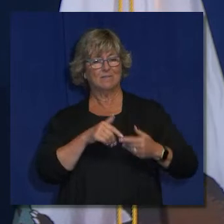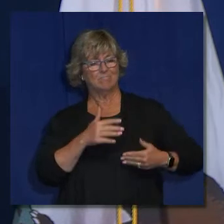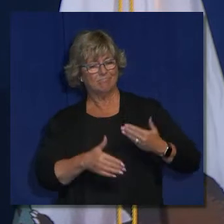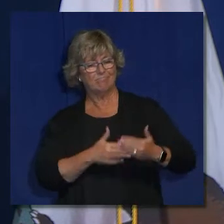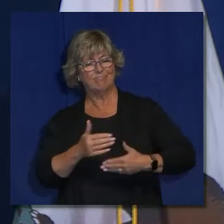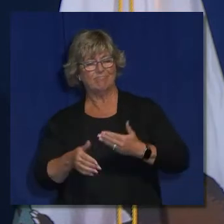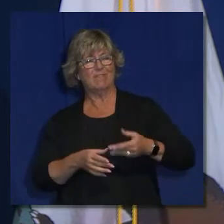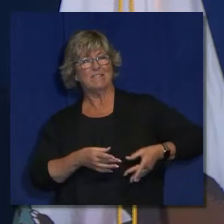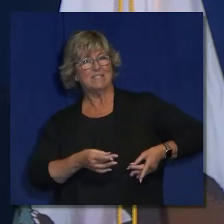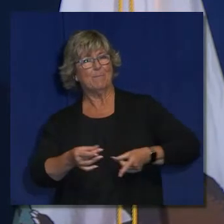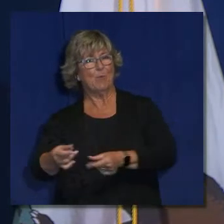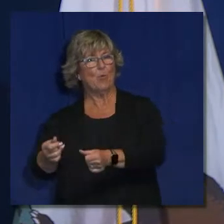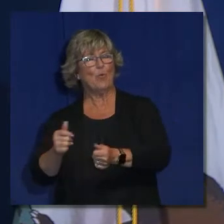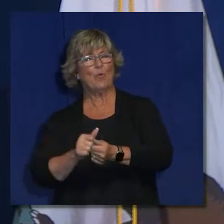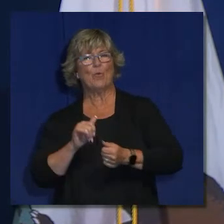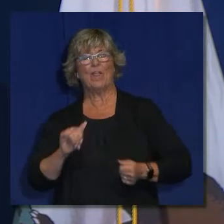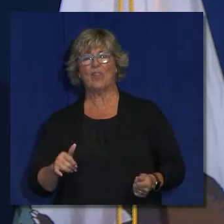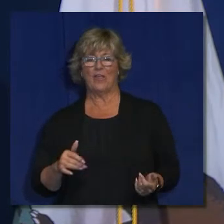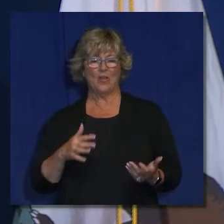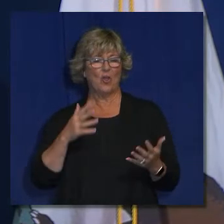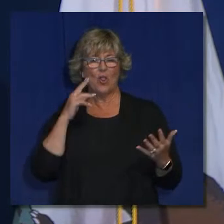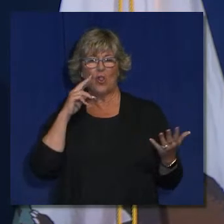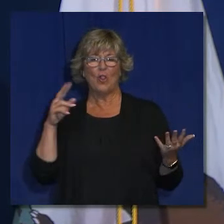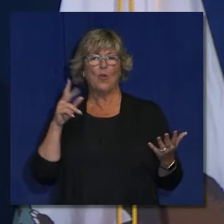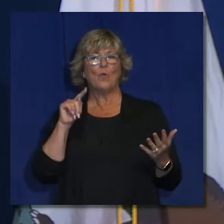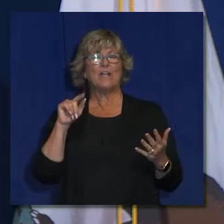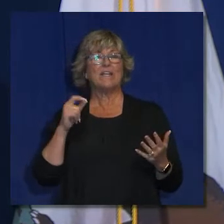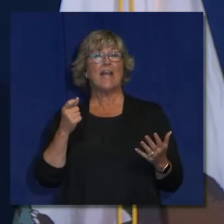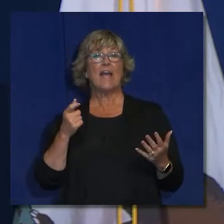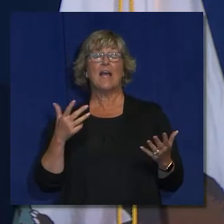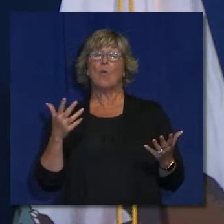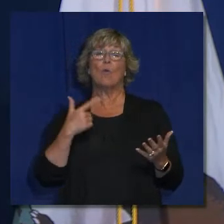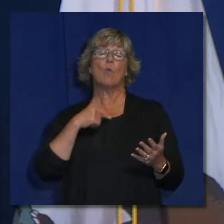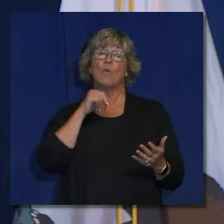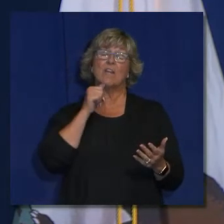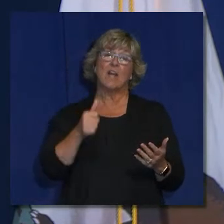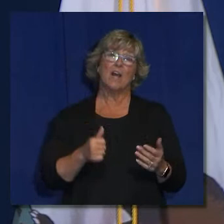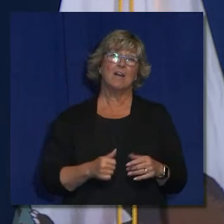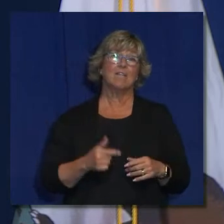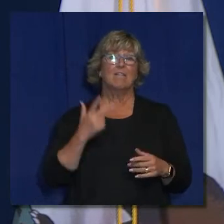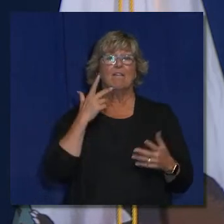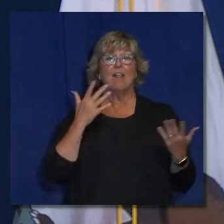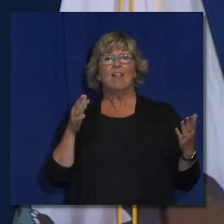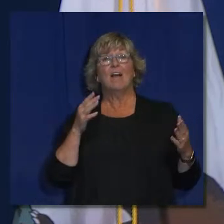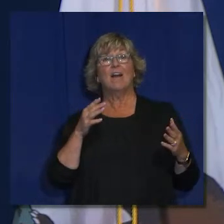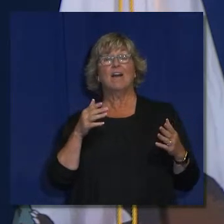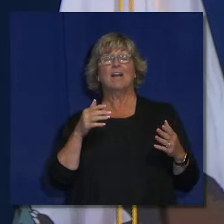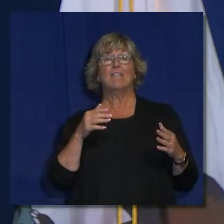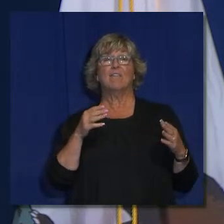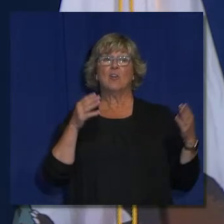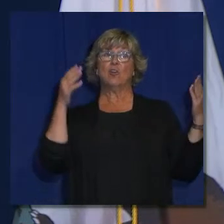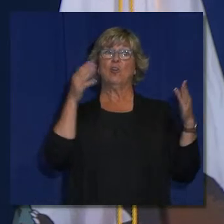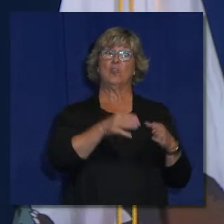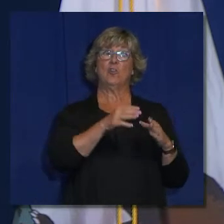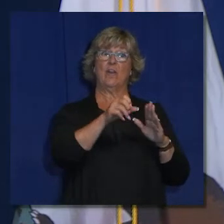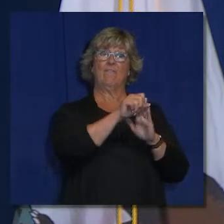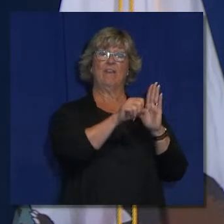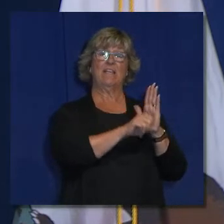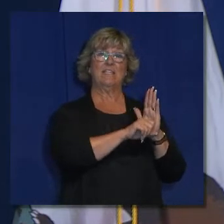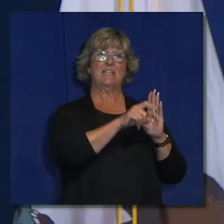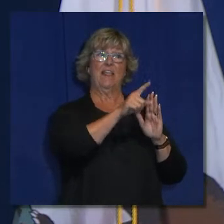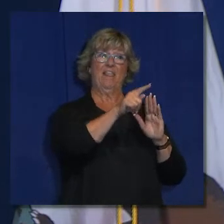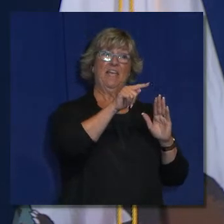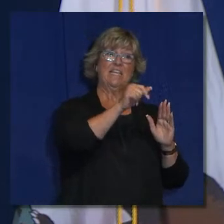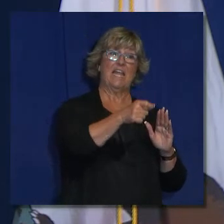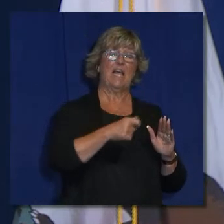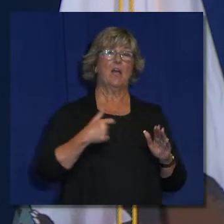volatility. That's the spirit of them. Look at what we're taxing, look at what we're not. You see a lot of conservative states that are taxing services that California doesn't